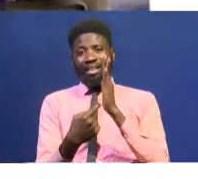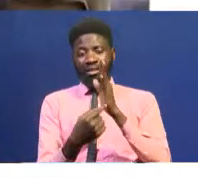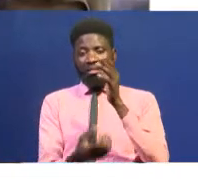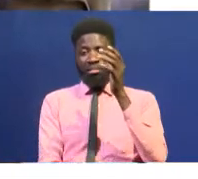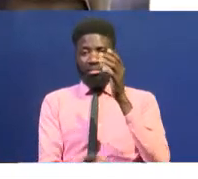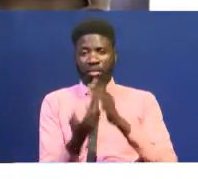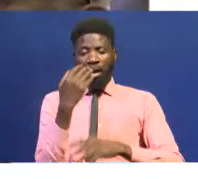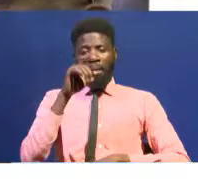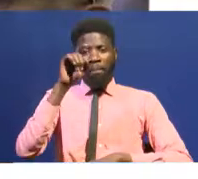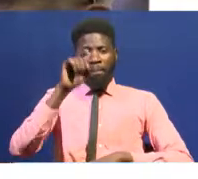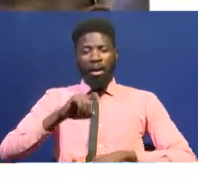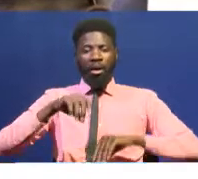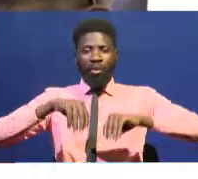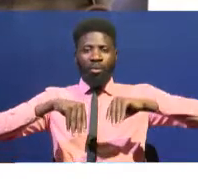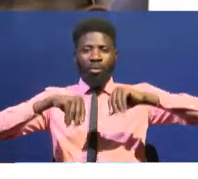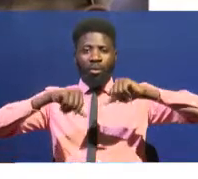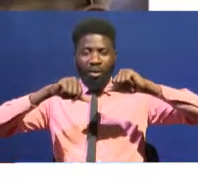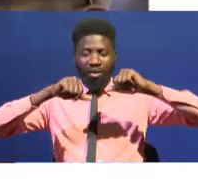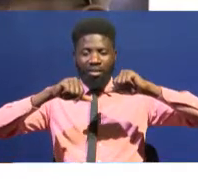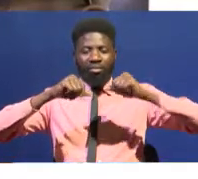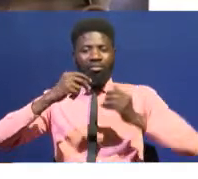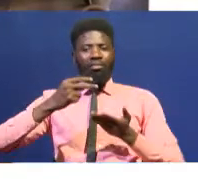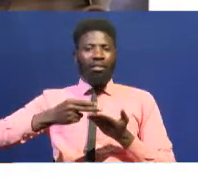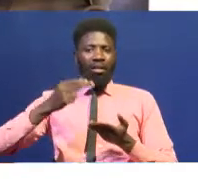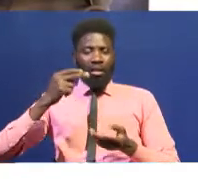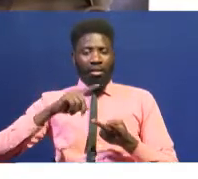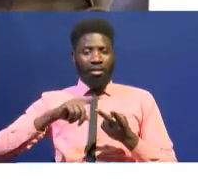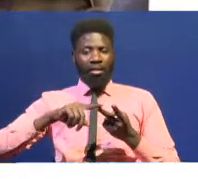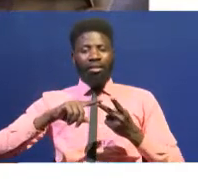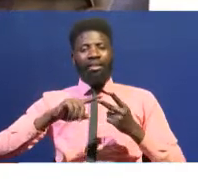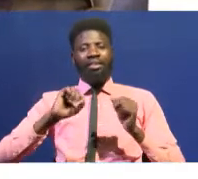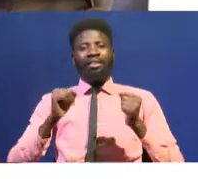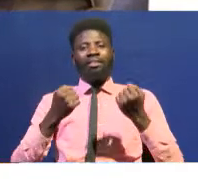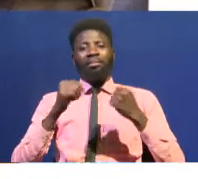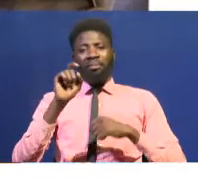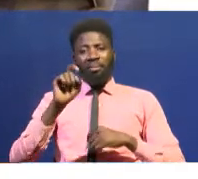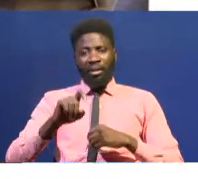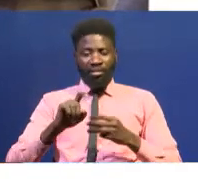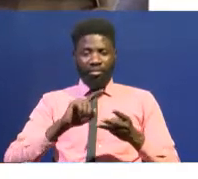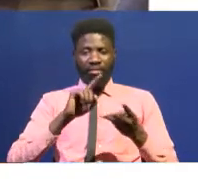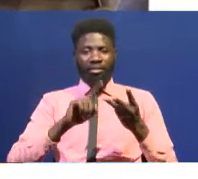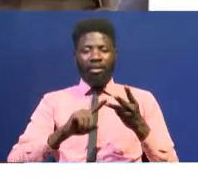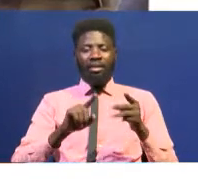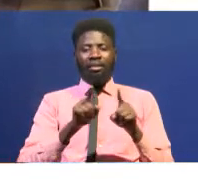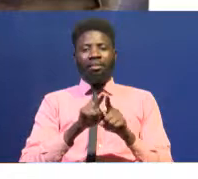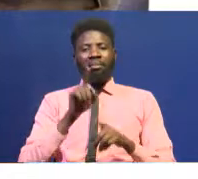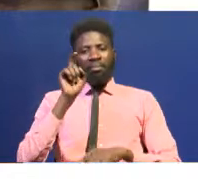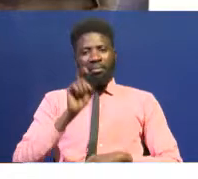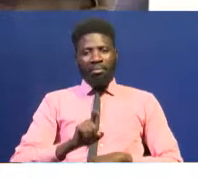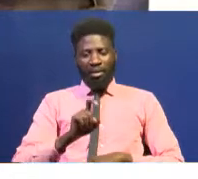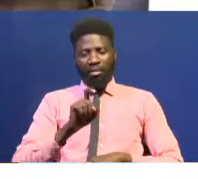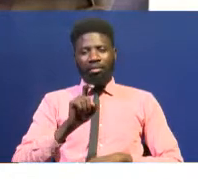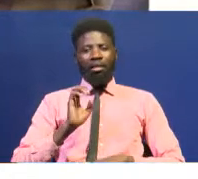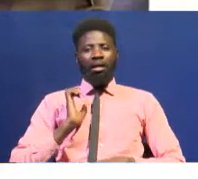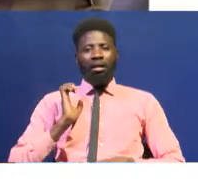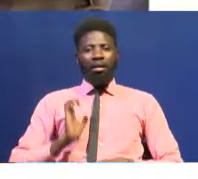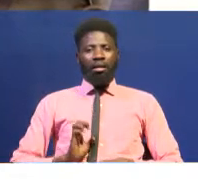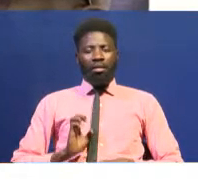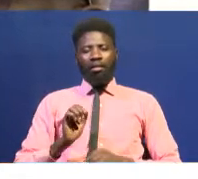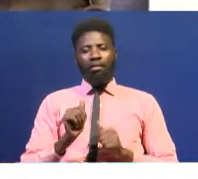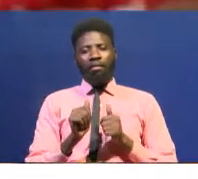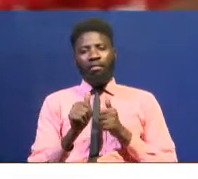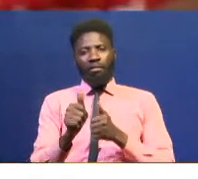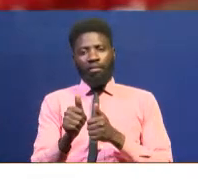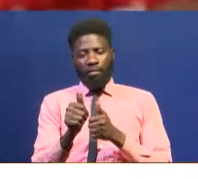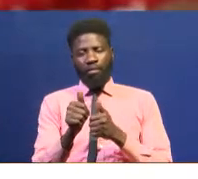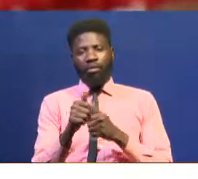high quality, it must be safe, it must also take charge of the ethical aspect of human or service to